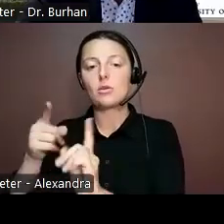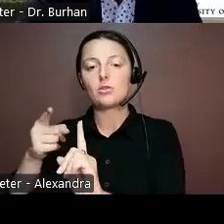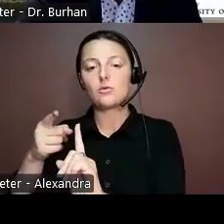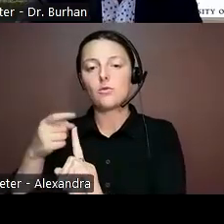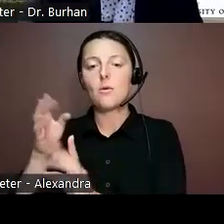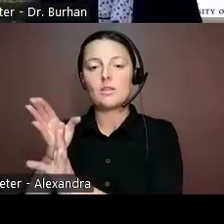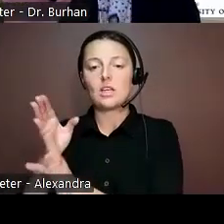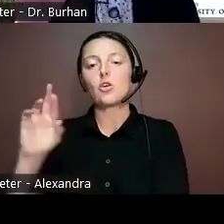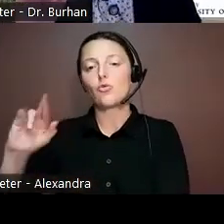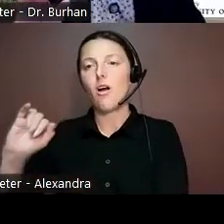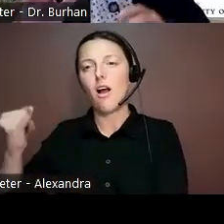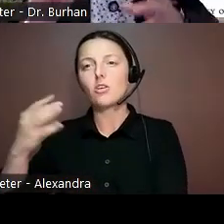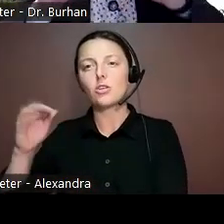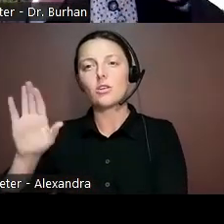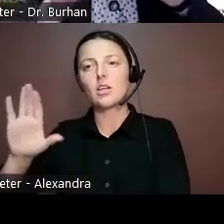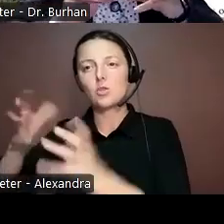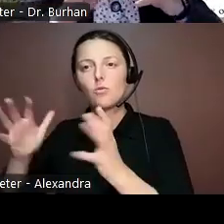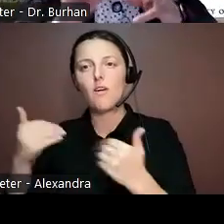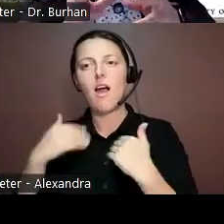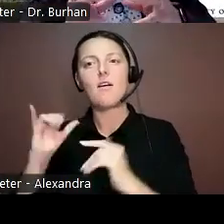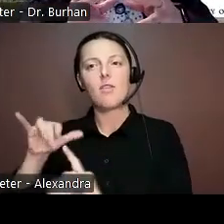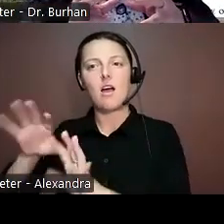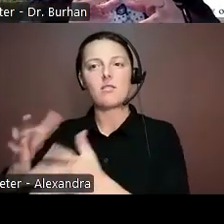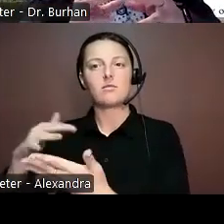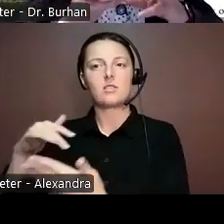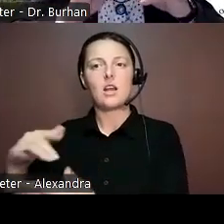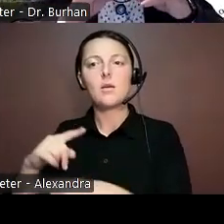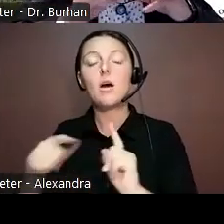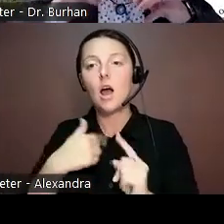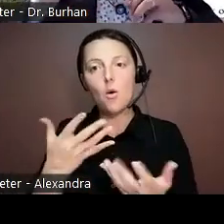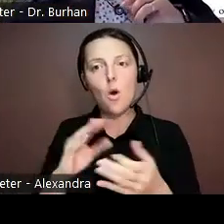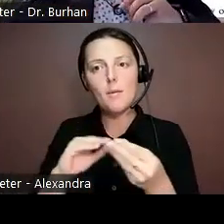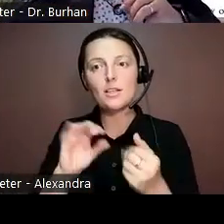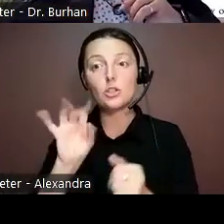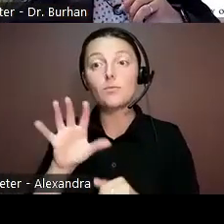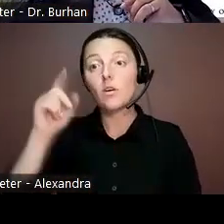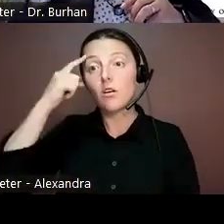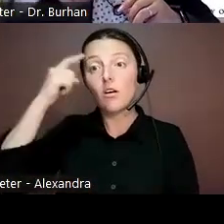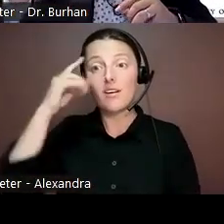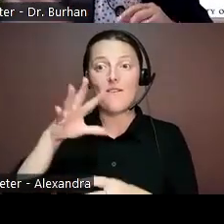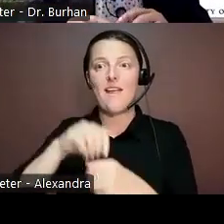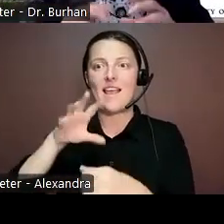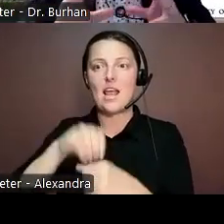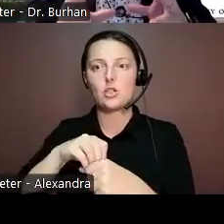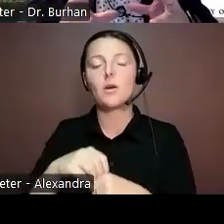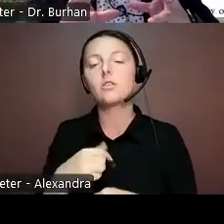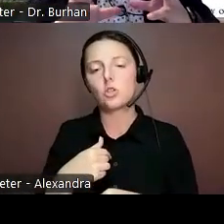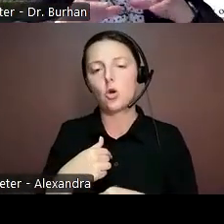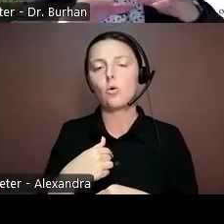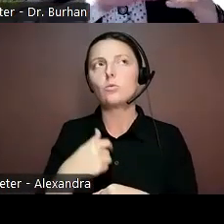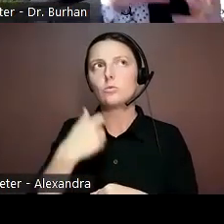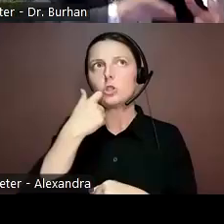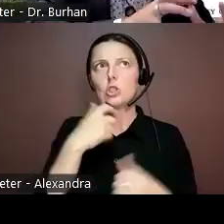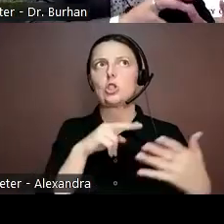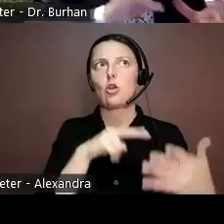but definitely one thing that I want to mention, that cognitive engagement, and in fact, we just looking at, it's under review, a paper on